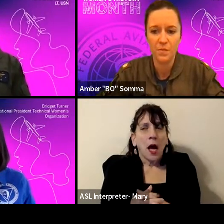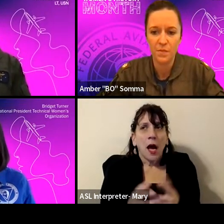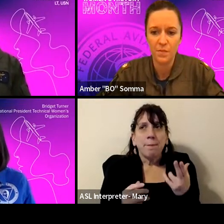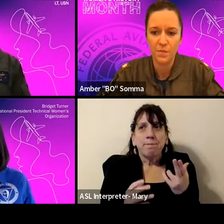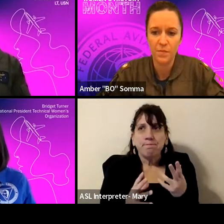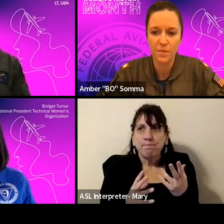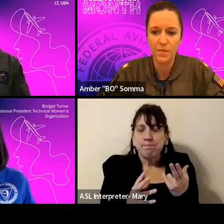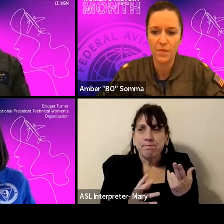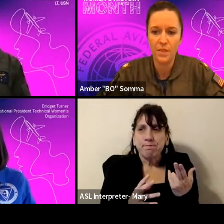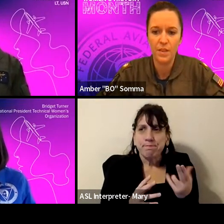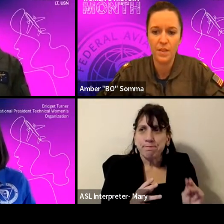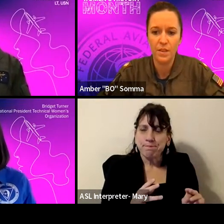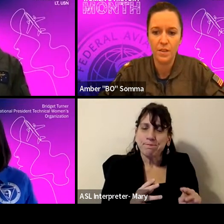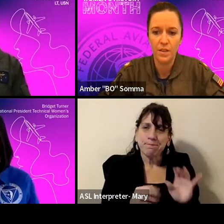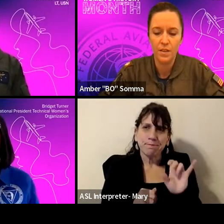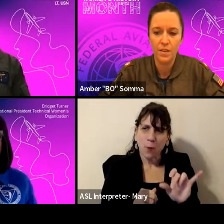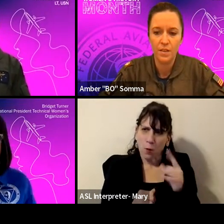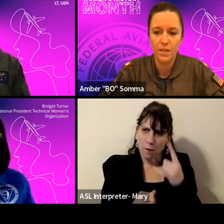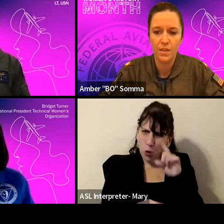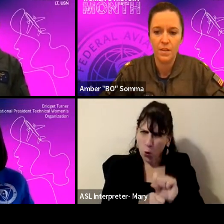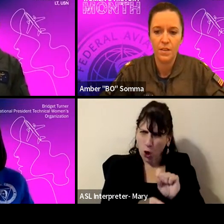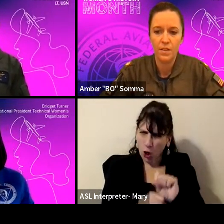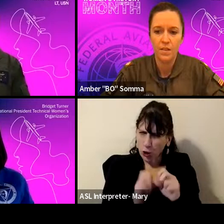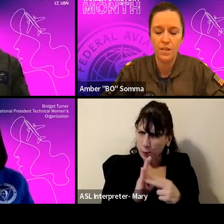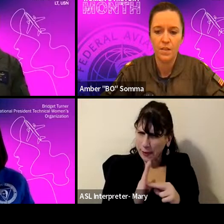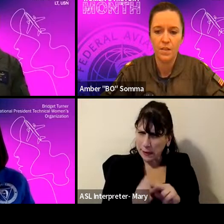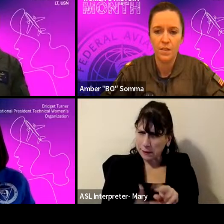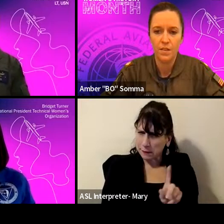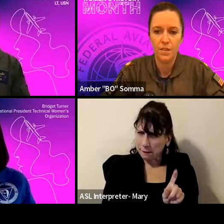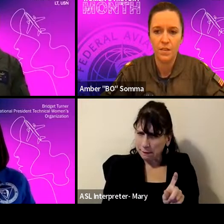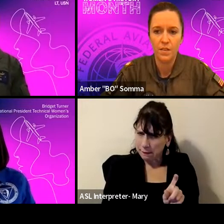So kind of what we do for work, you mean? Or